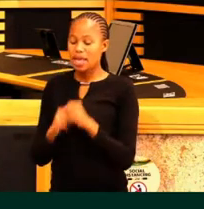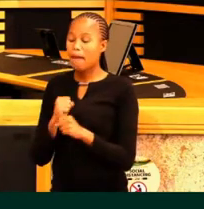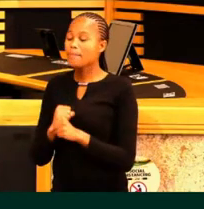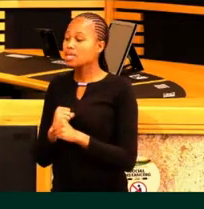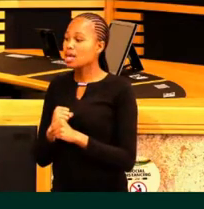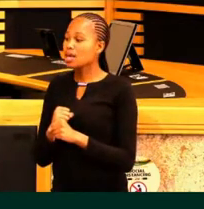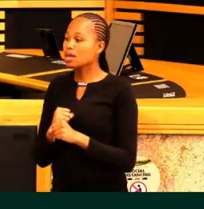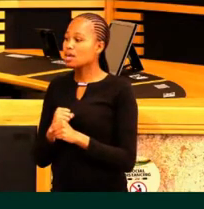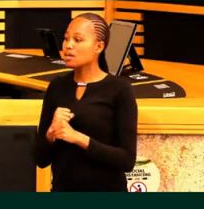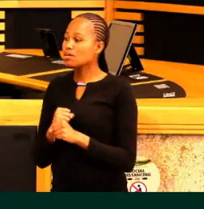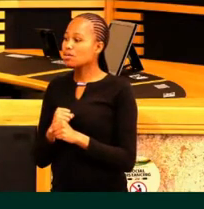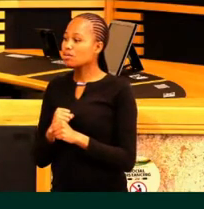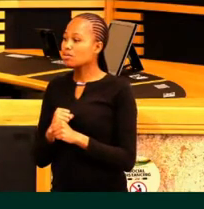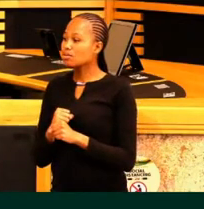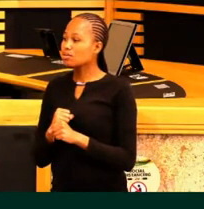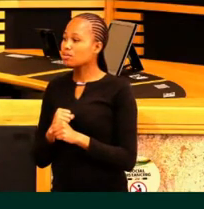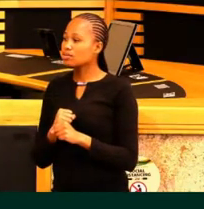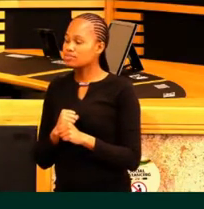name